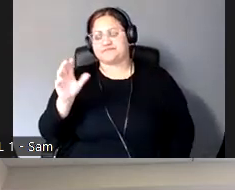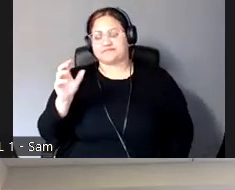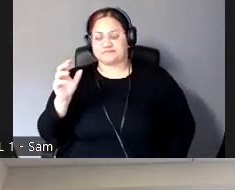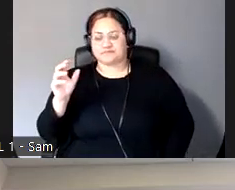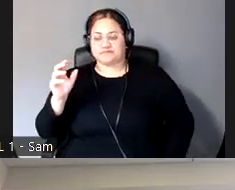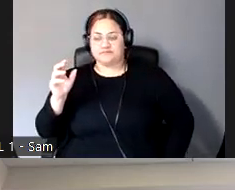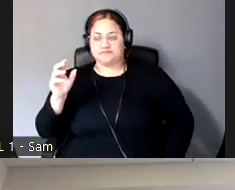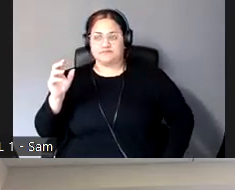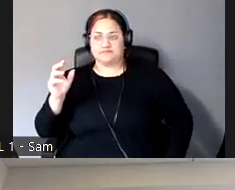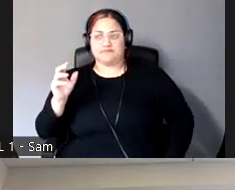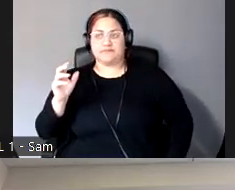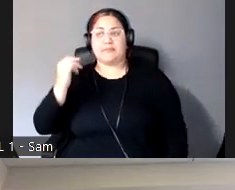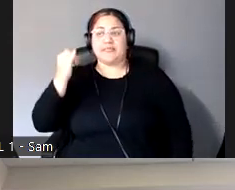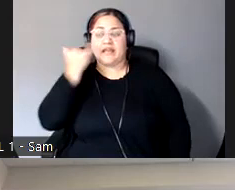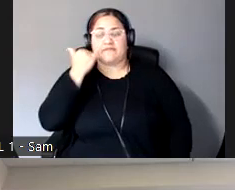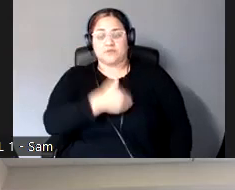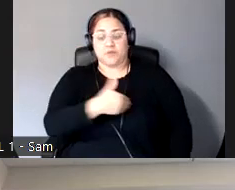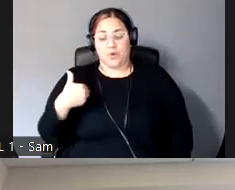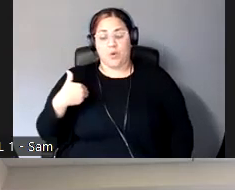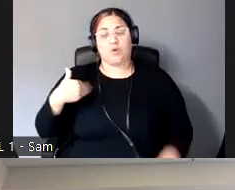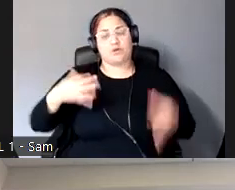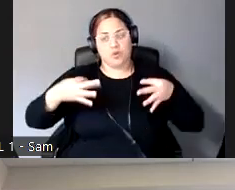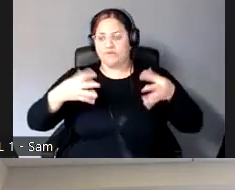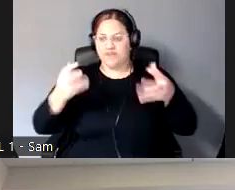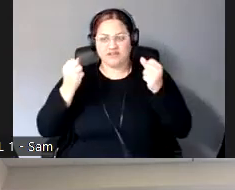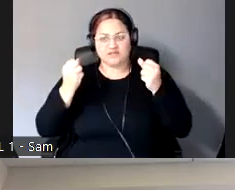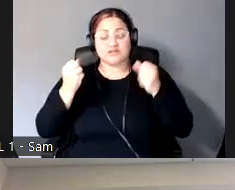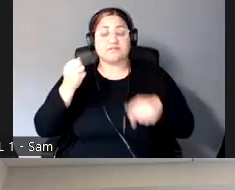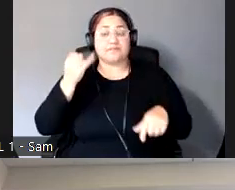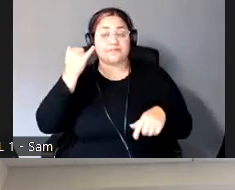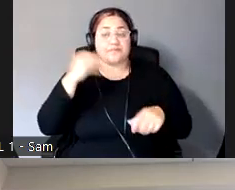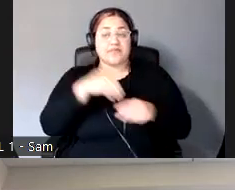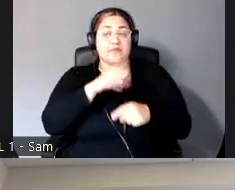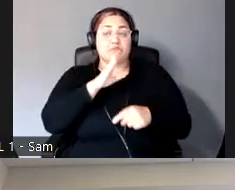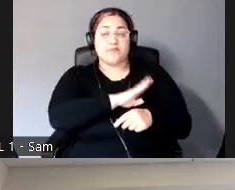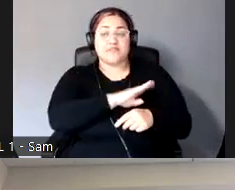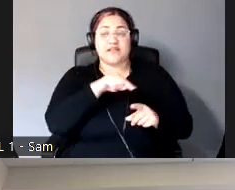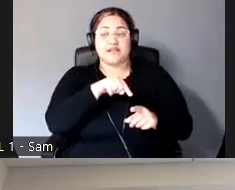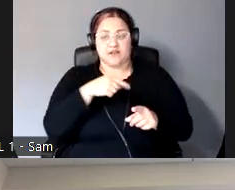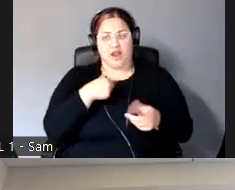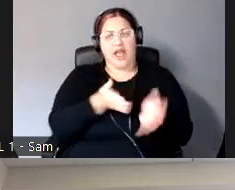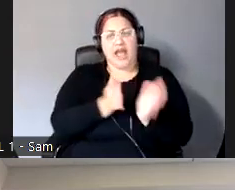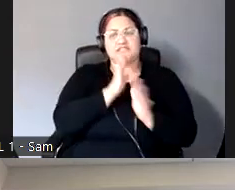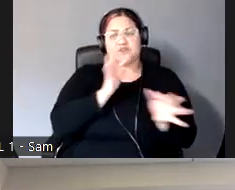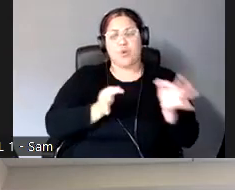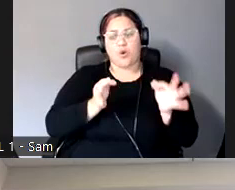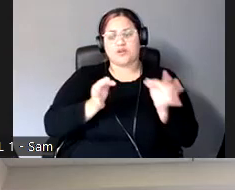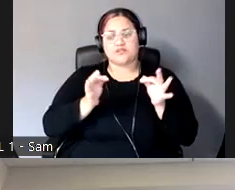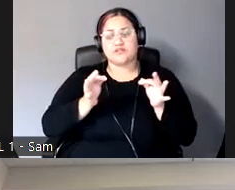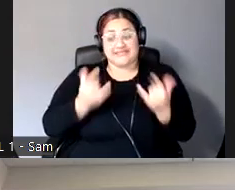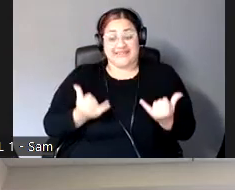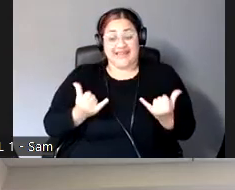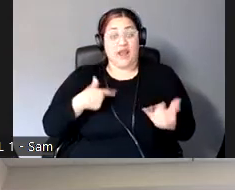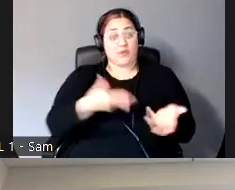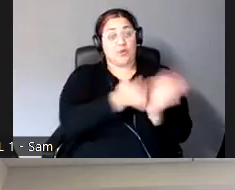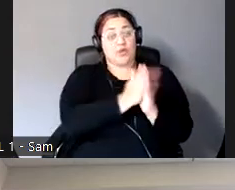can get a court date fairly quickly. If you're in Brampton, as an example, I asked for a court date today and they're giving me May dates. So right